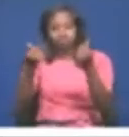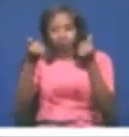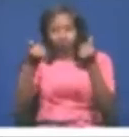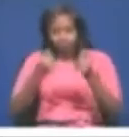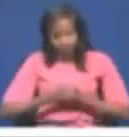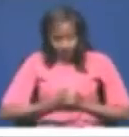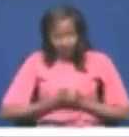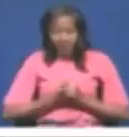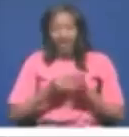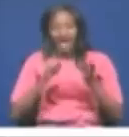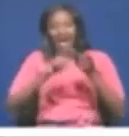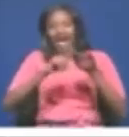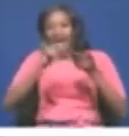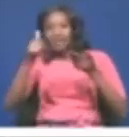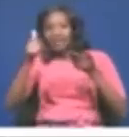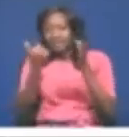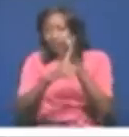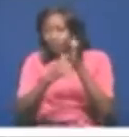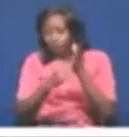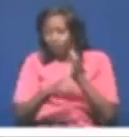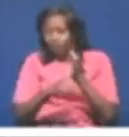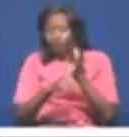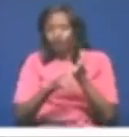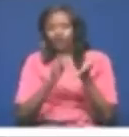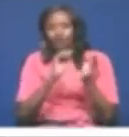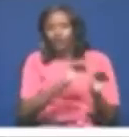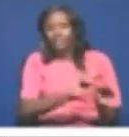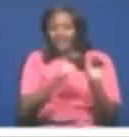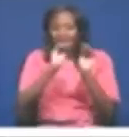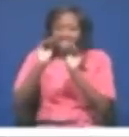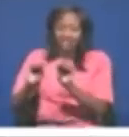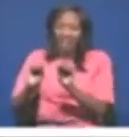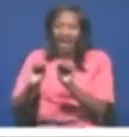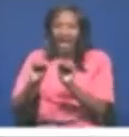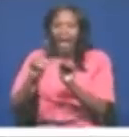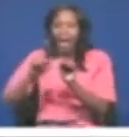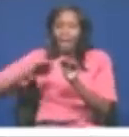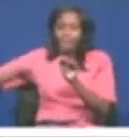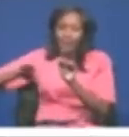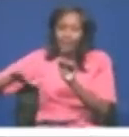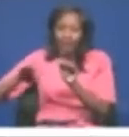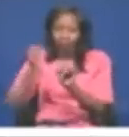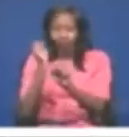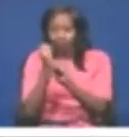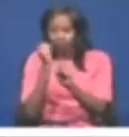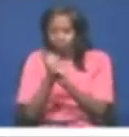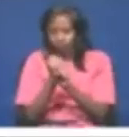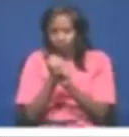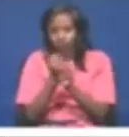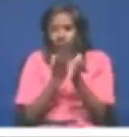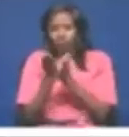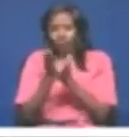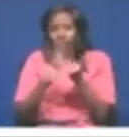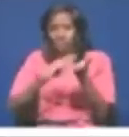The issue of transferring the remaining functions, followed by resources, will be addressed shortly.